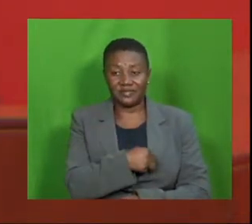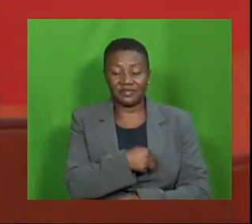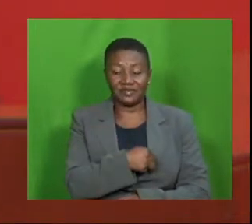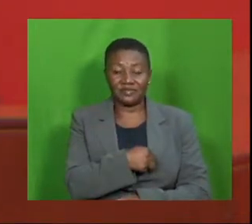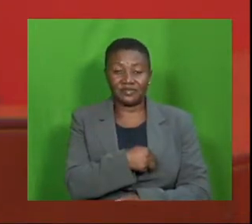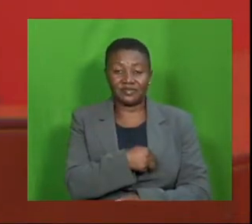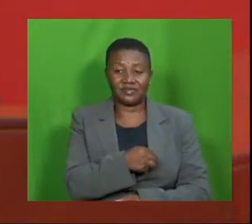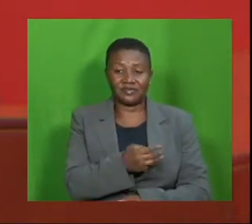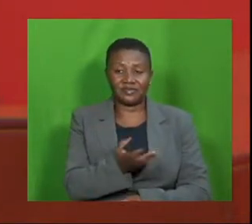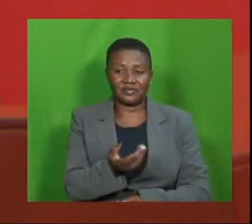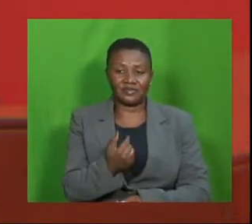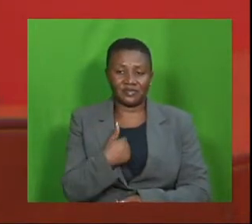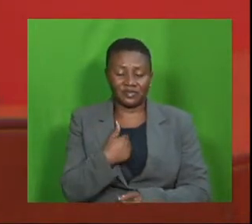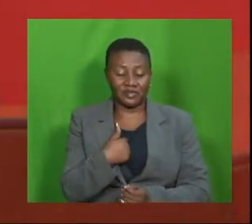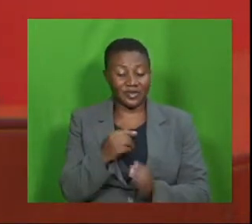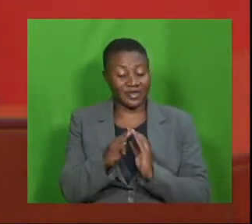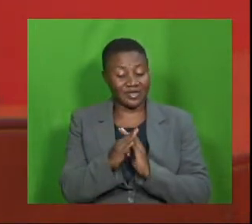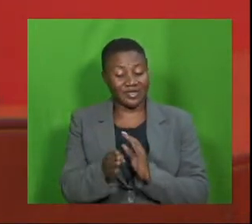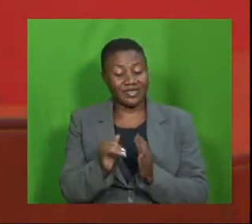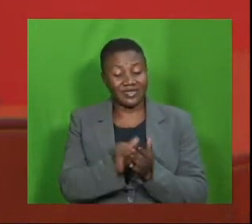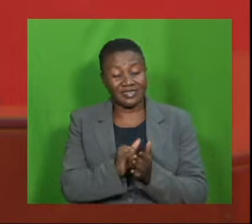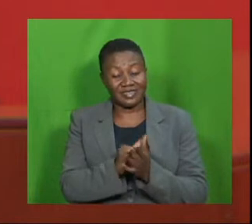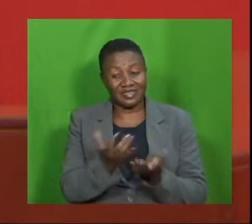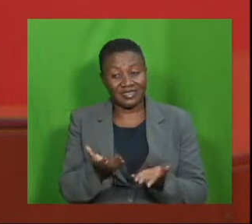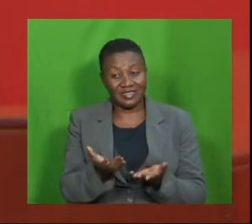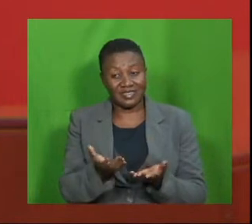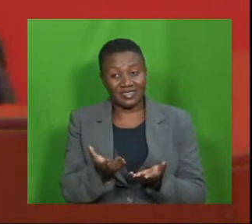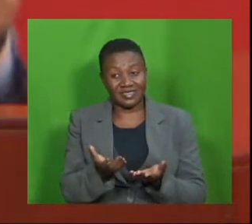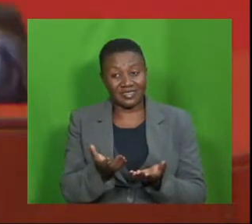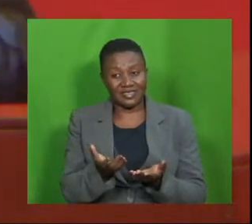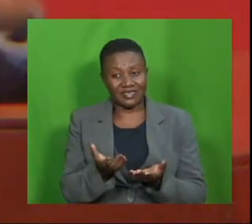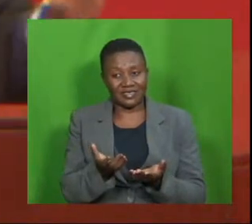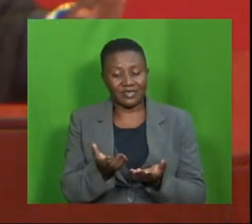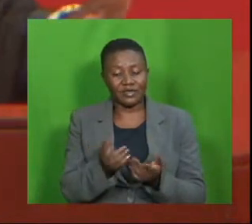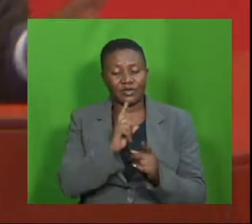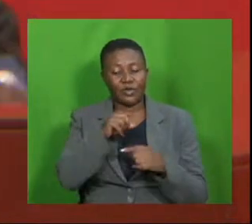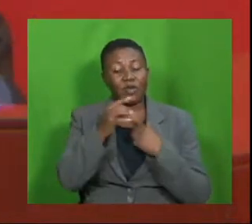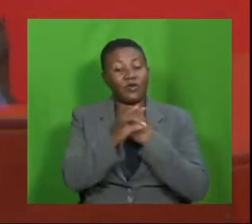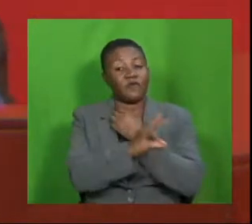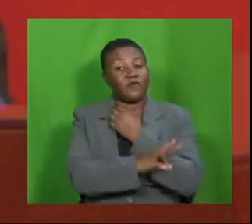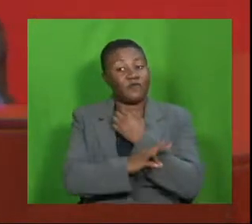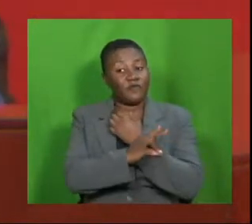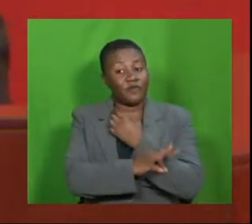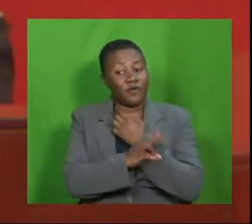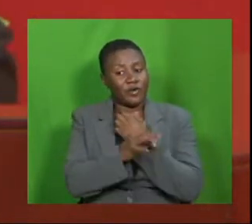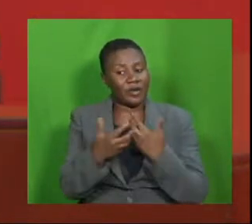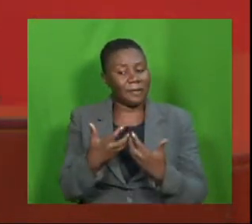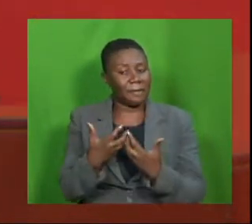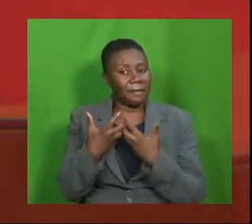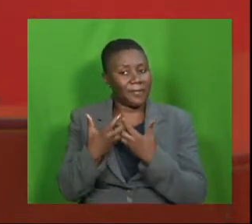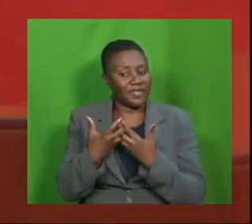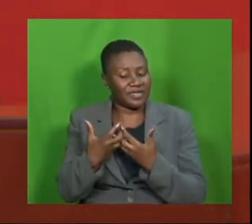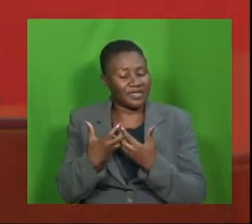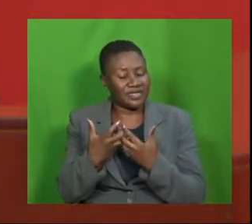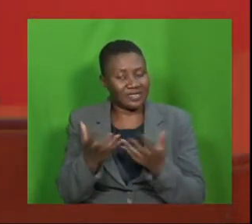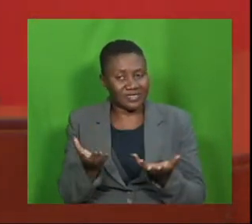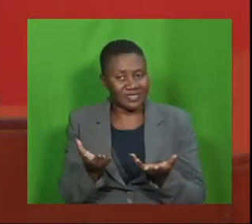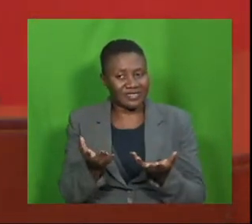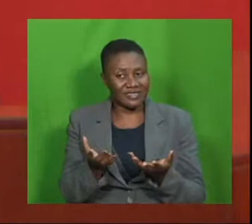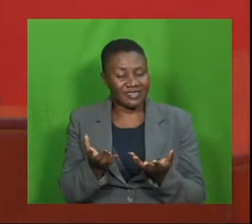members, I direct that it reflect foreign vessels and leave it there. Yes, Honorable Minister,